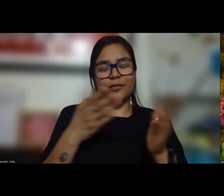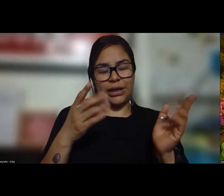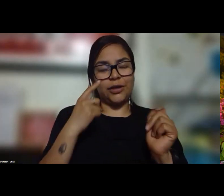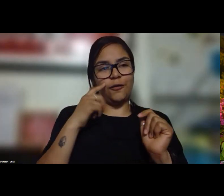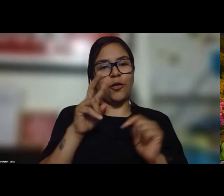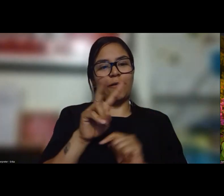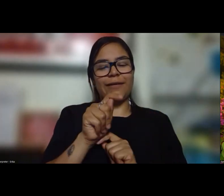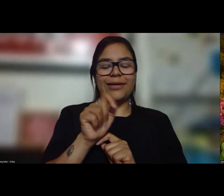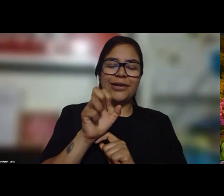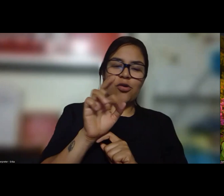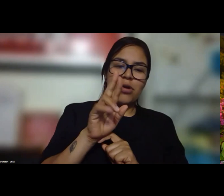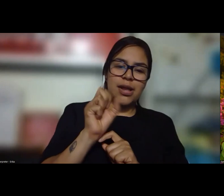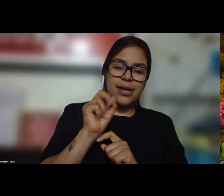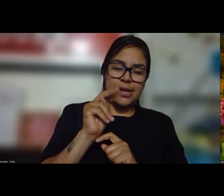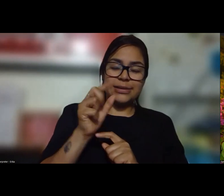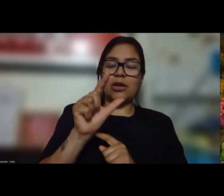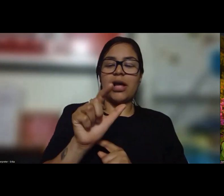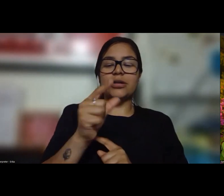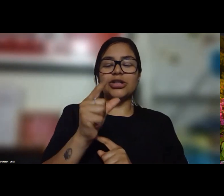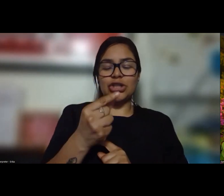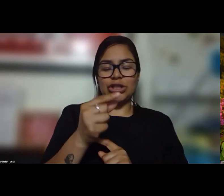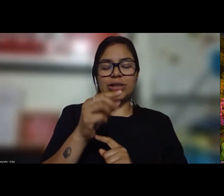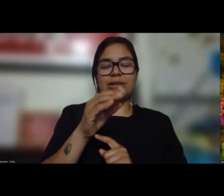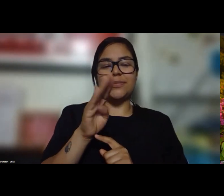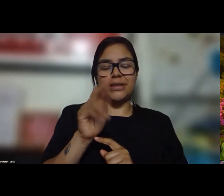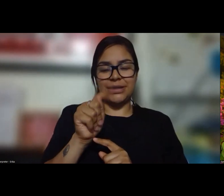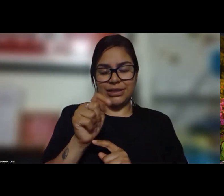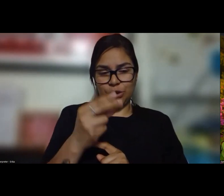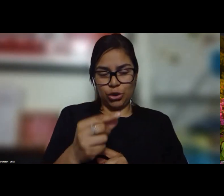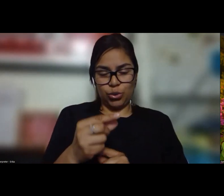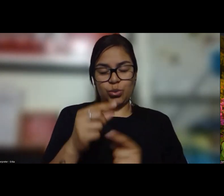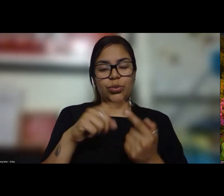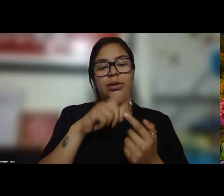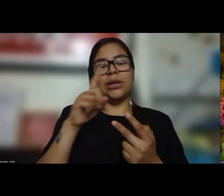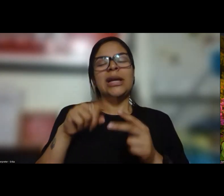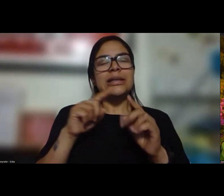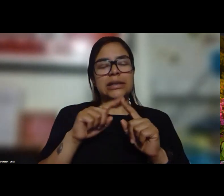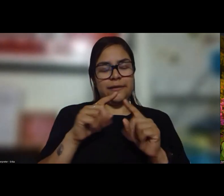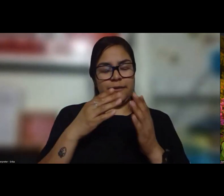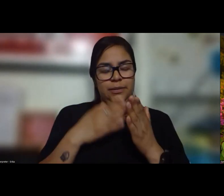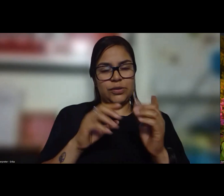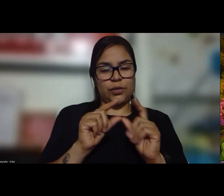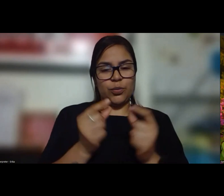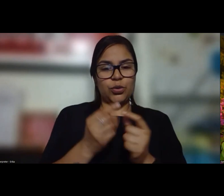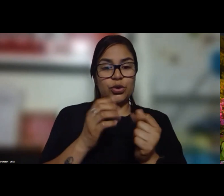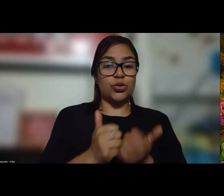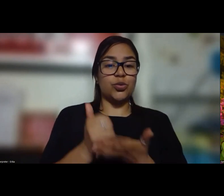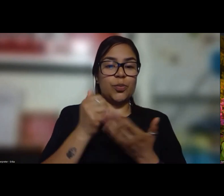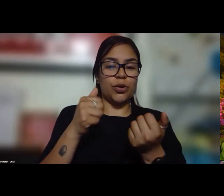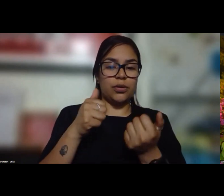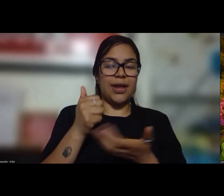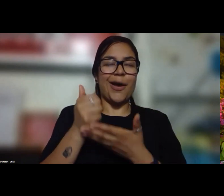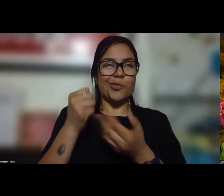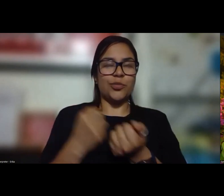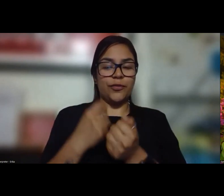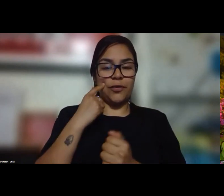and people who identify as LGBTQ. Finally, the proposal includes a $4.5 million for